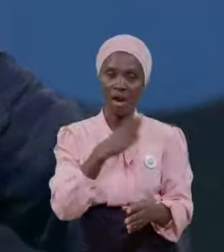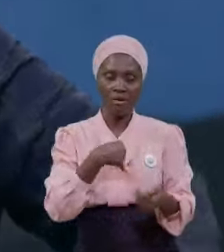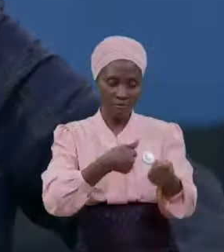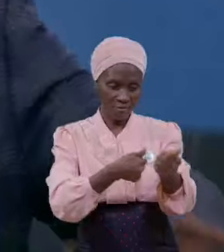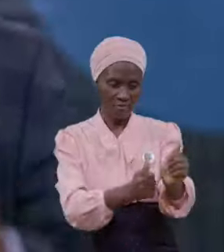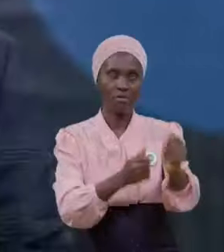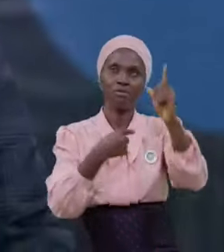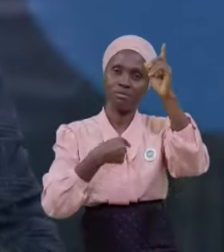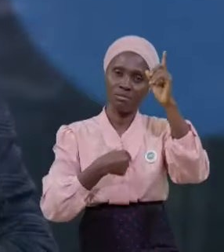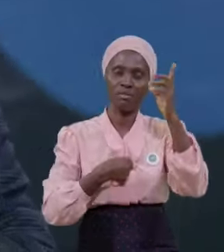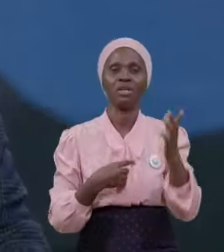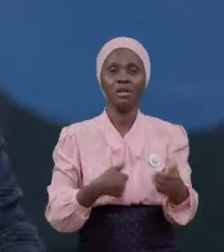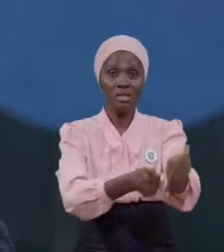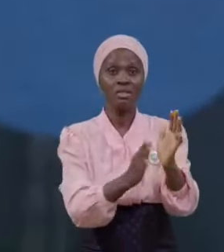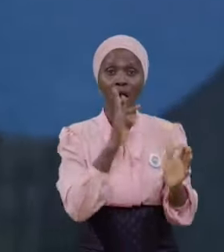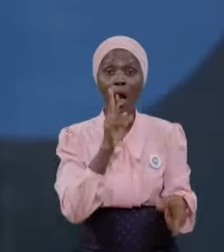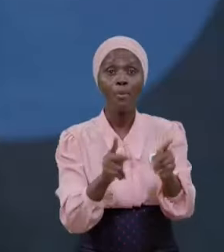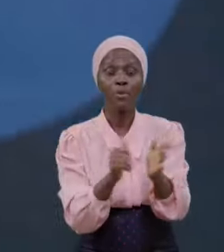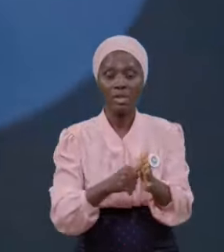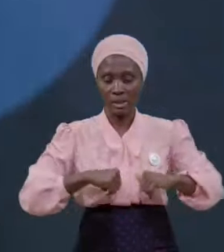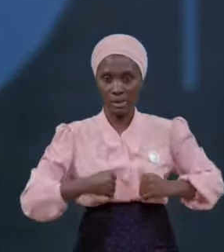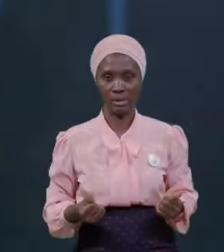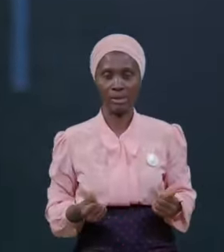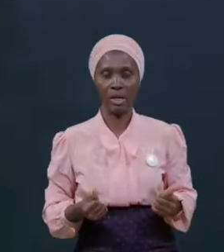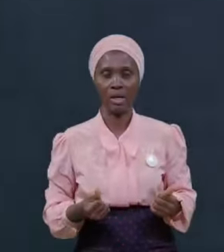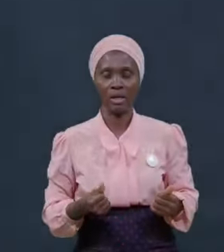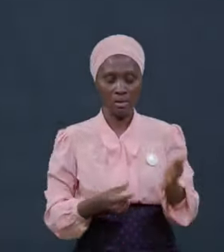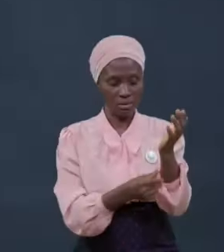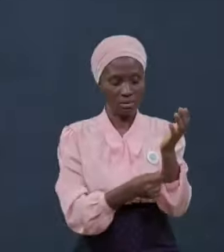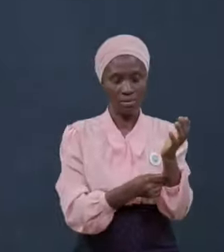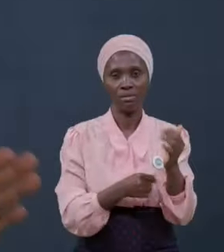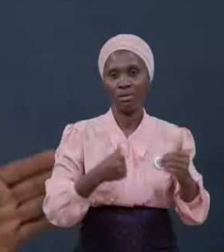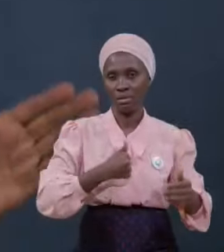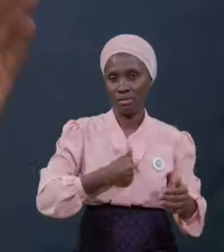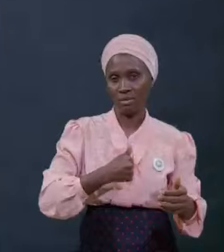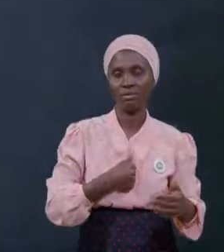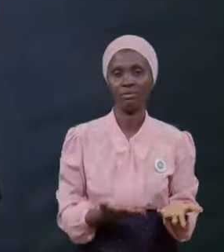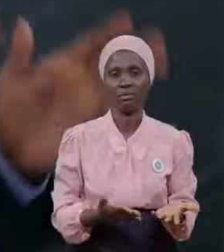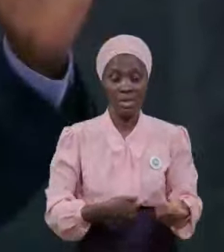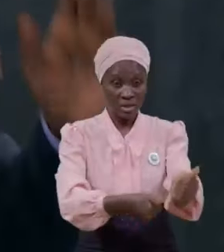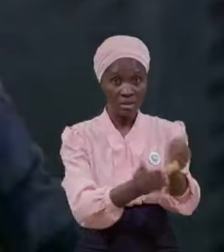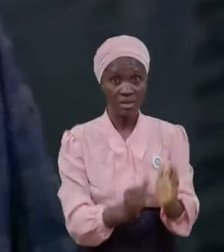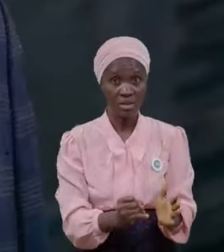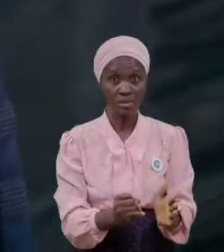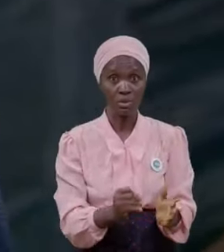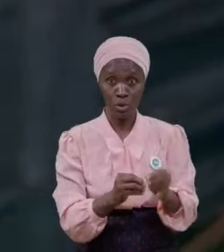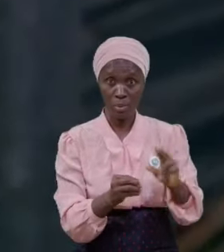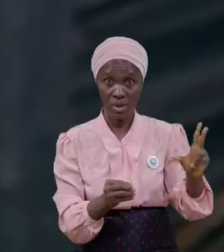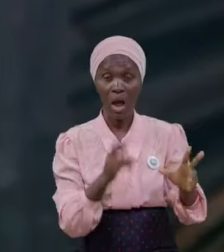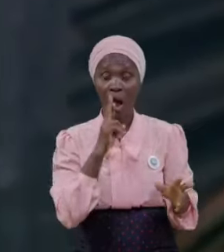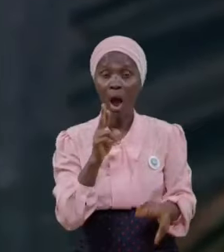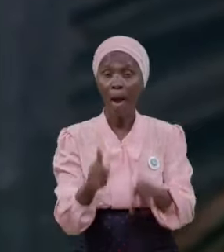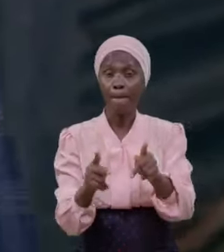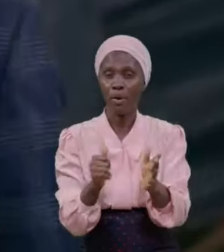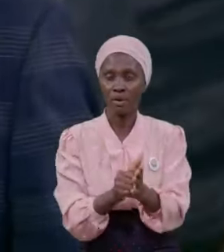self. Disciples, number three, are the people that are described and devoted as sons.